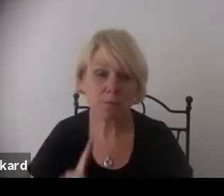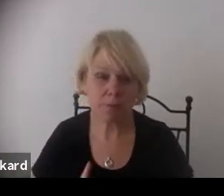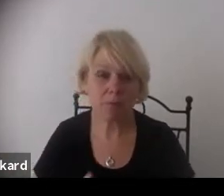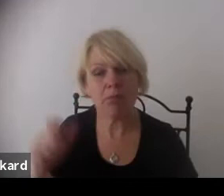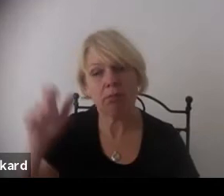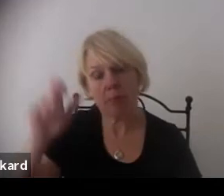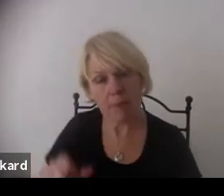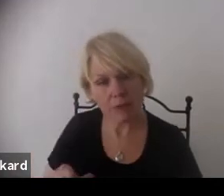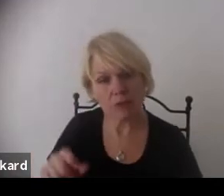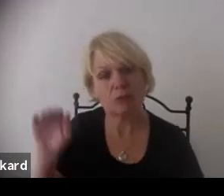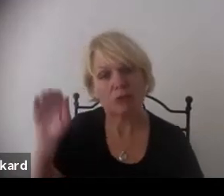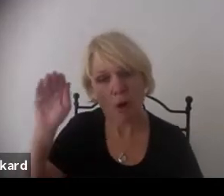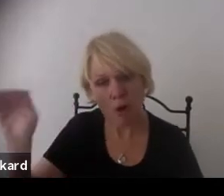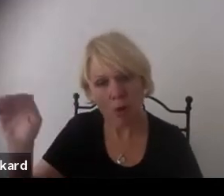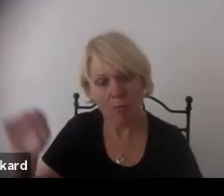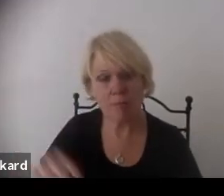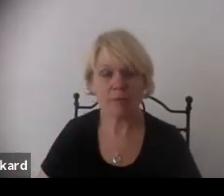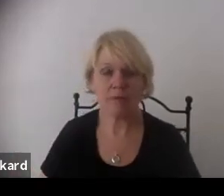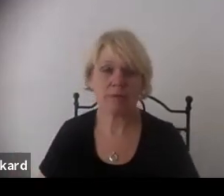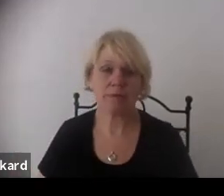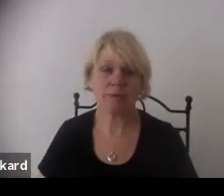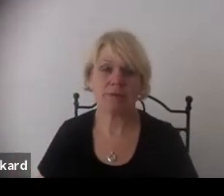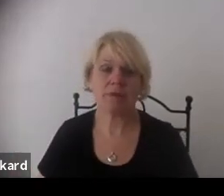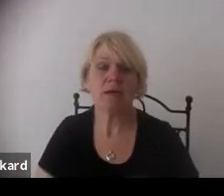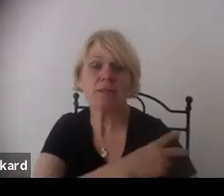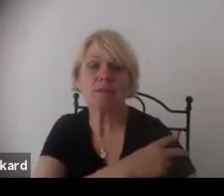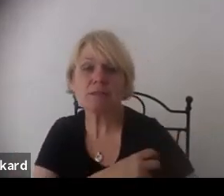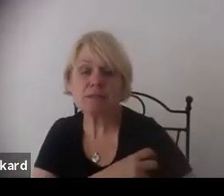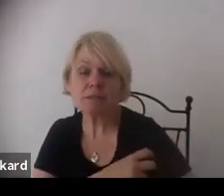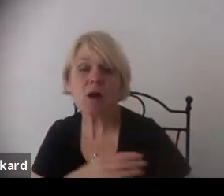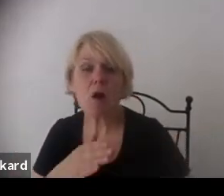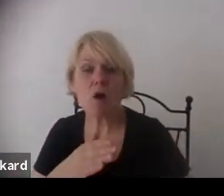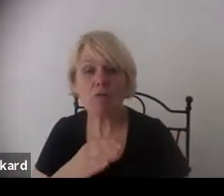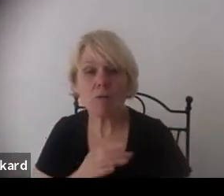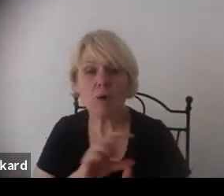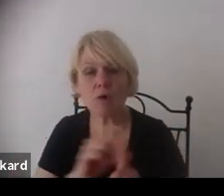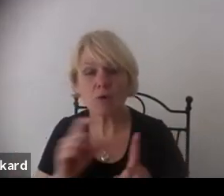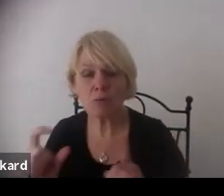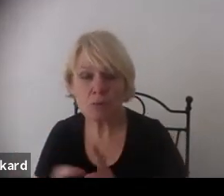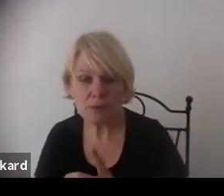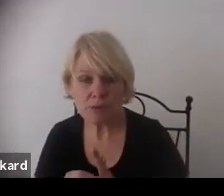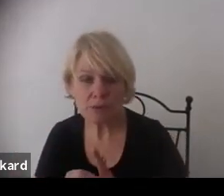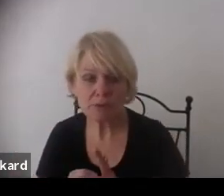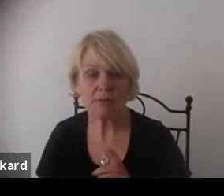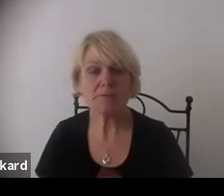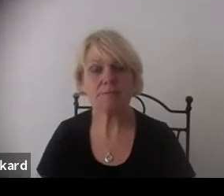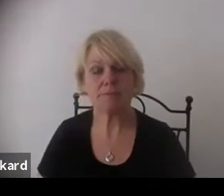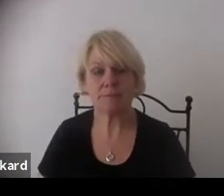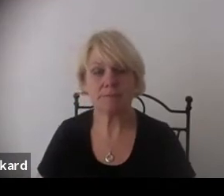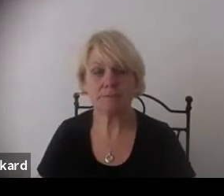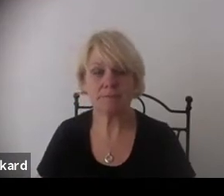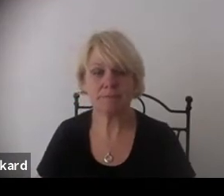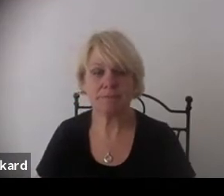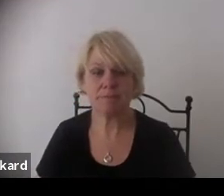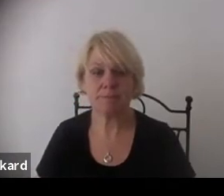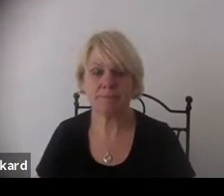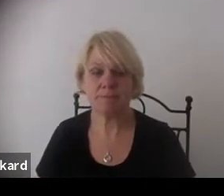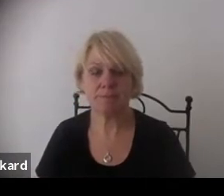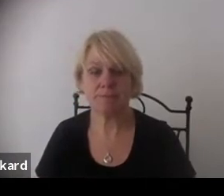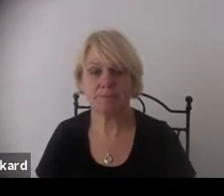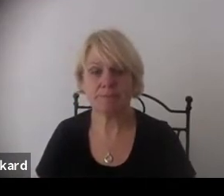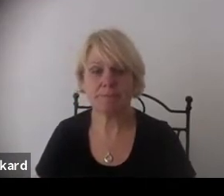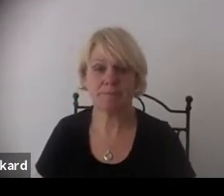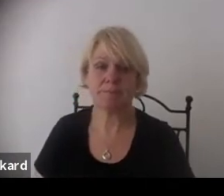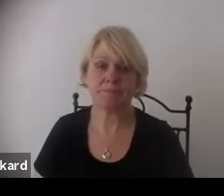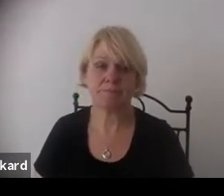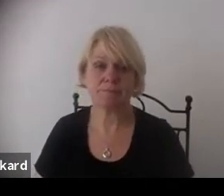teams of staff who primarily work in the communities to help people where they can to continue working, help them in their